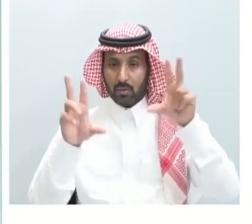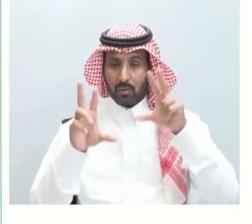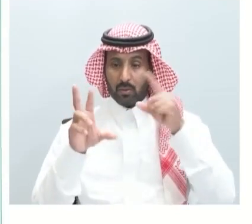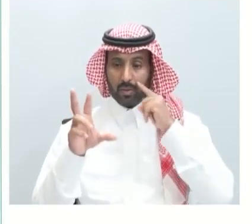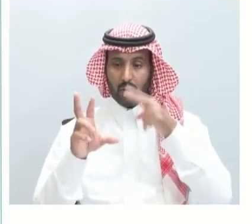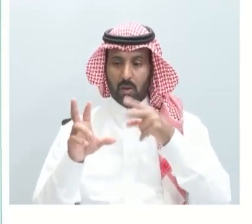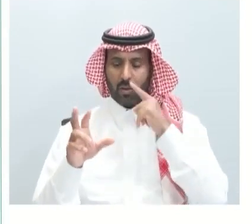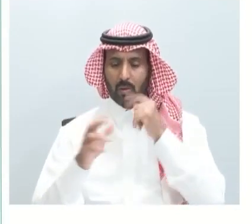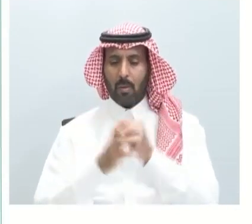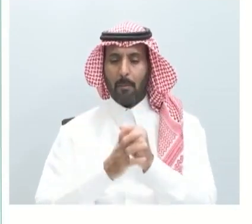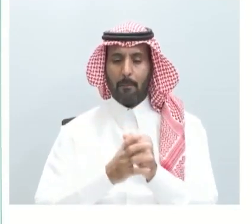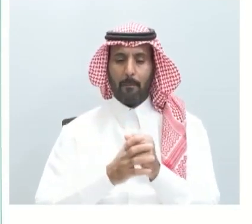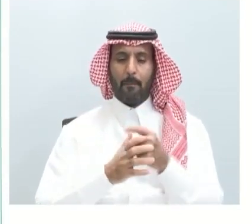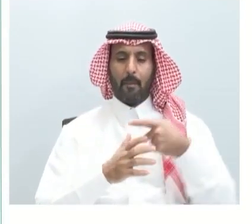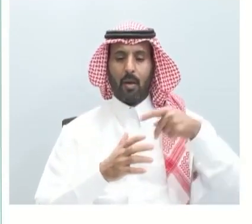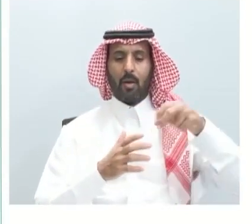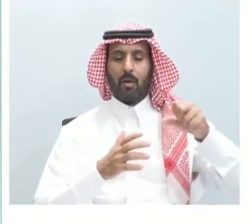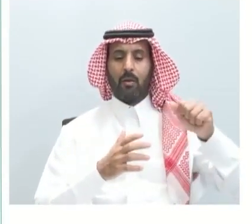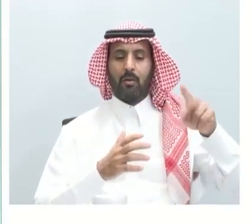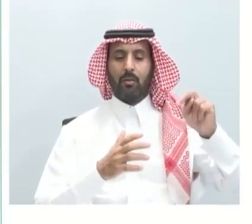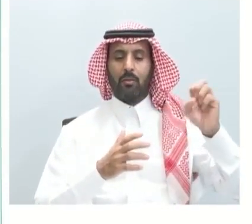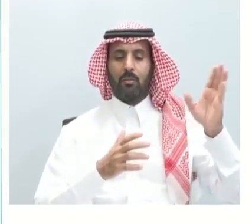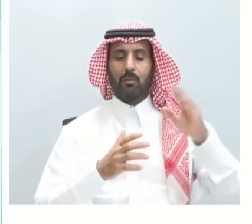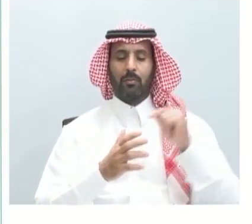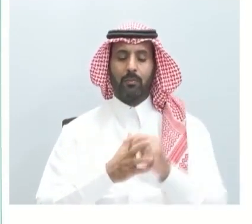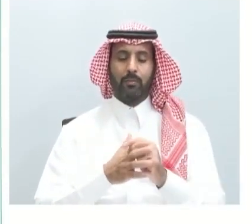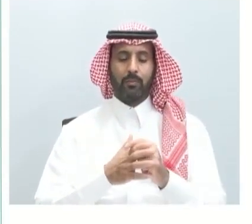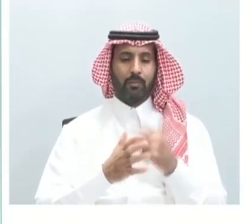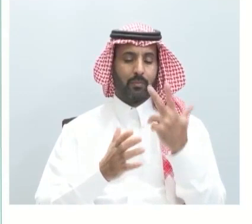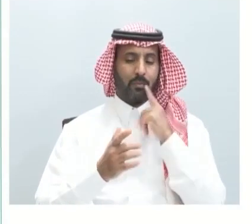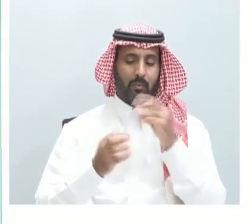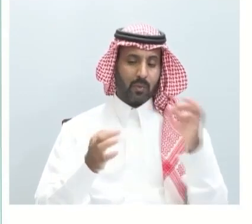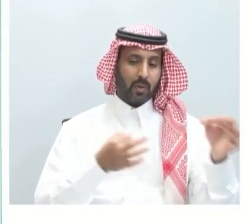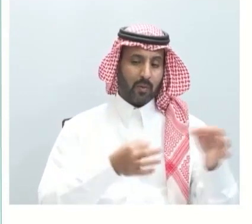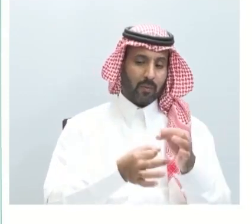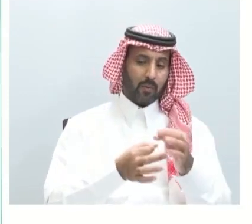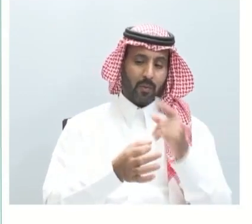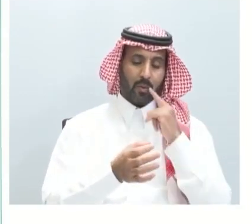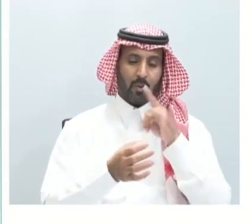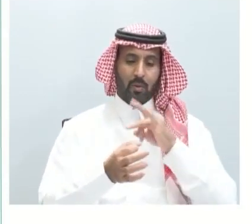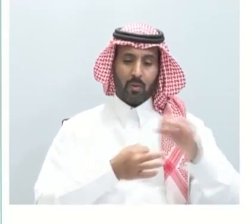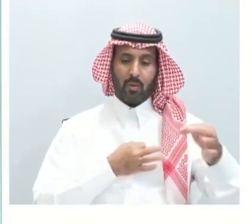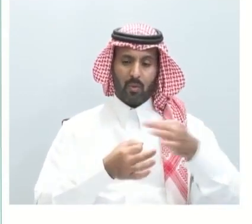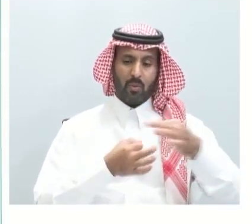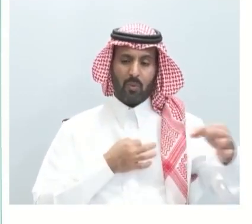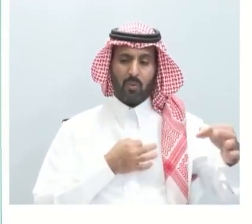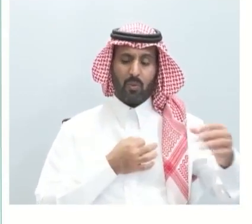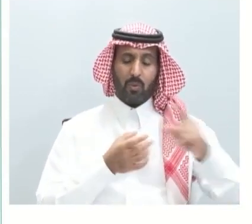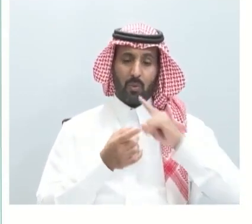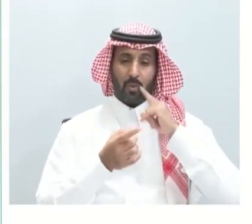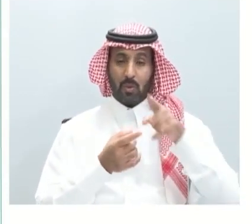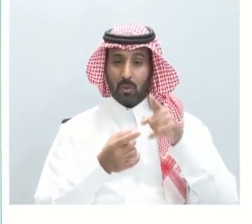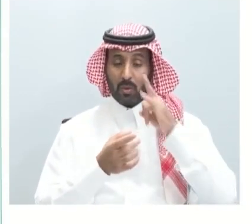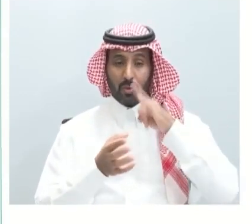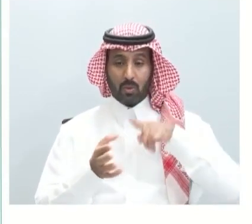is Paranormal Activity. Number nine here, what's the furthest place you've ever traveled to? What's the furthest